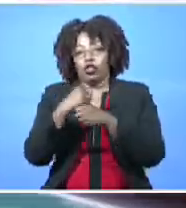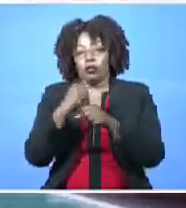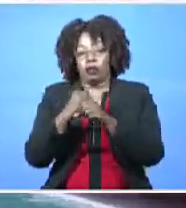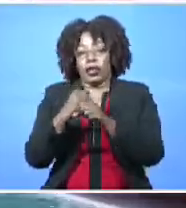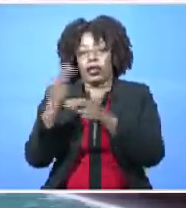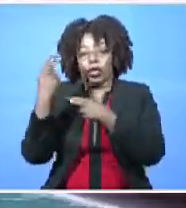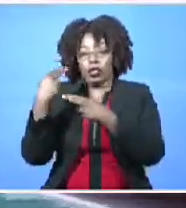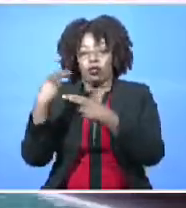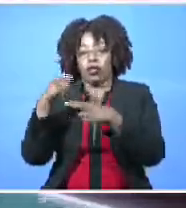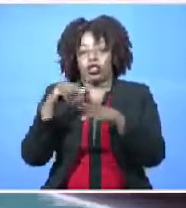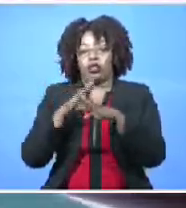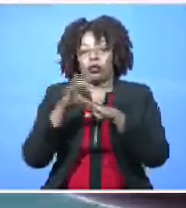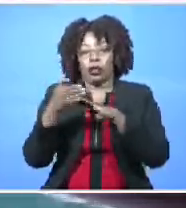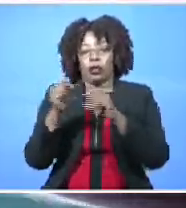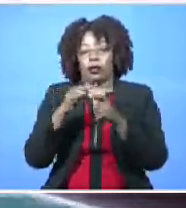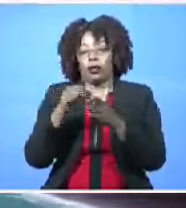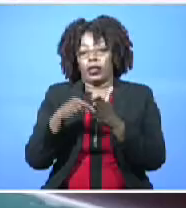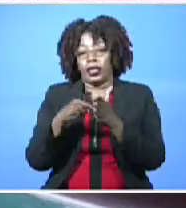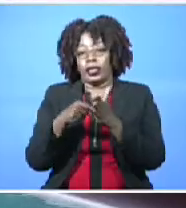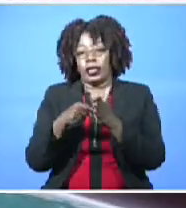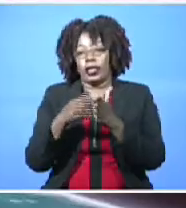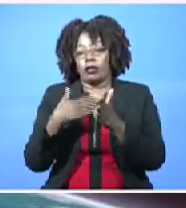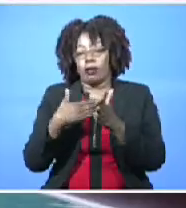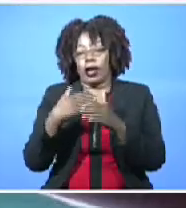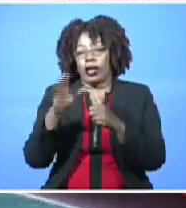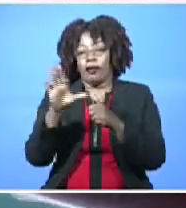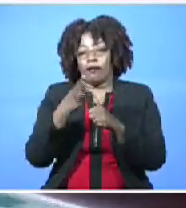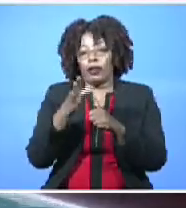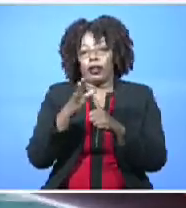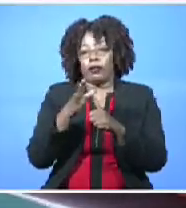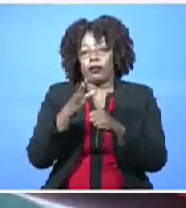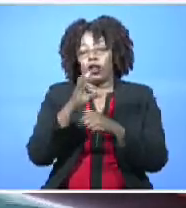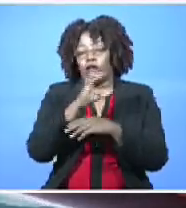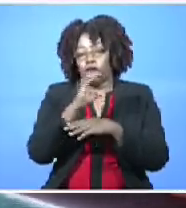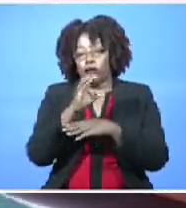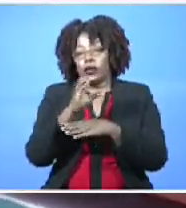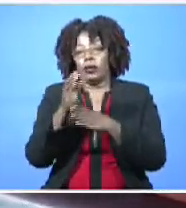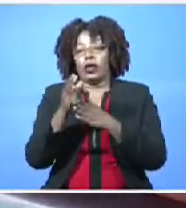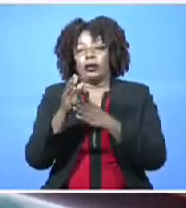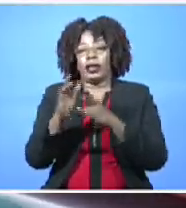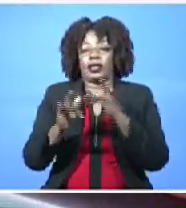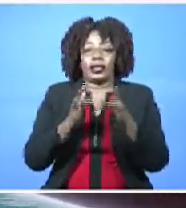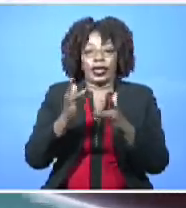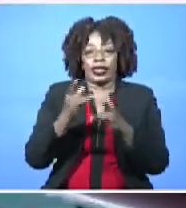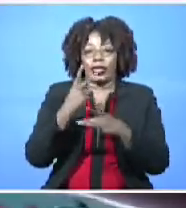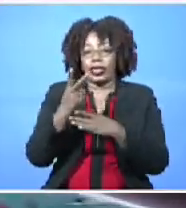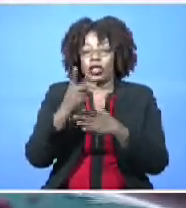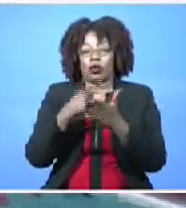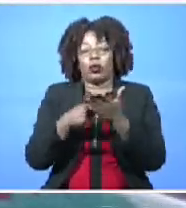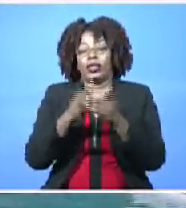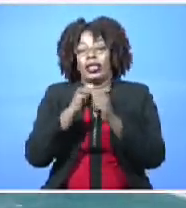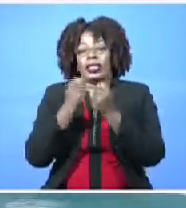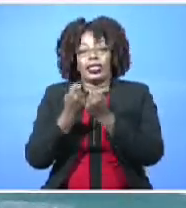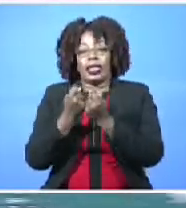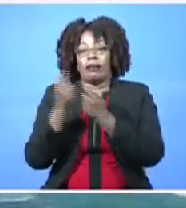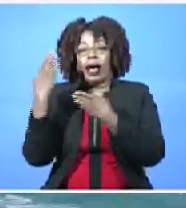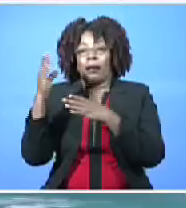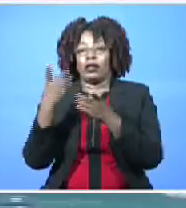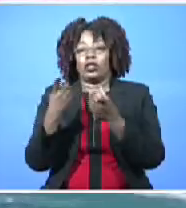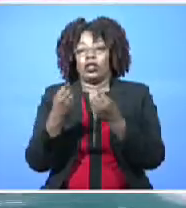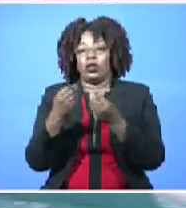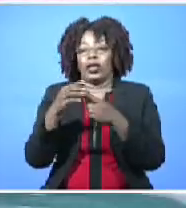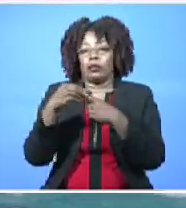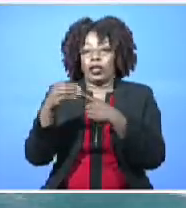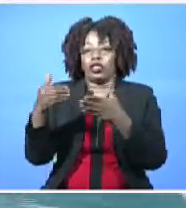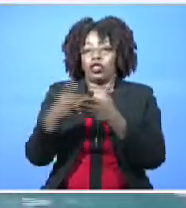This is my 6th Carifta, but I'm really excited, of course. Always am. Always excited to see what Team Bahamas can do, especially a new team